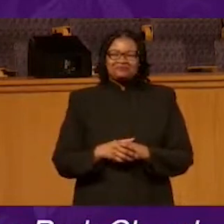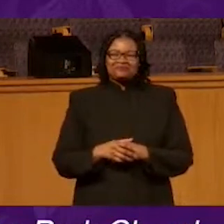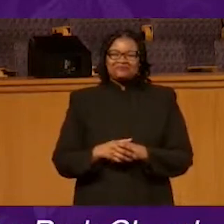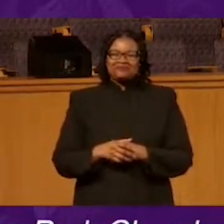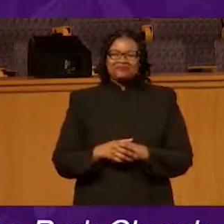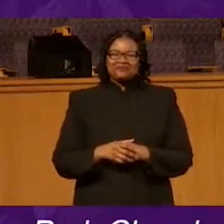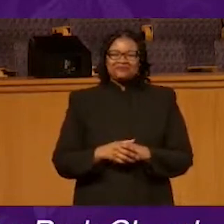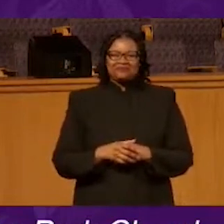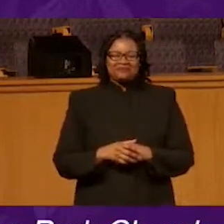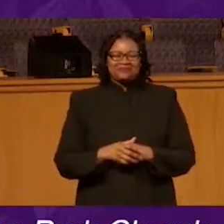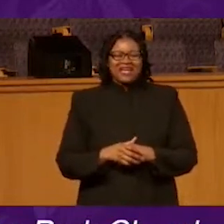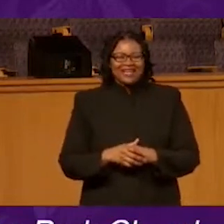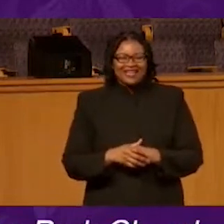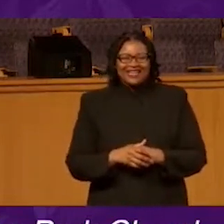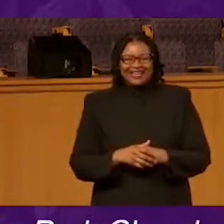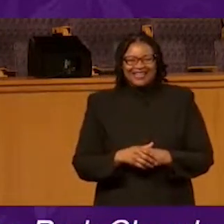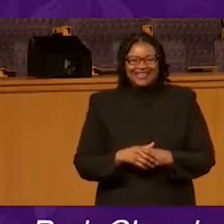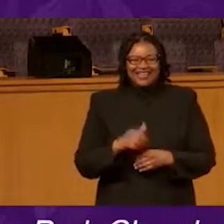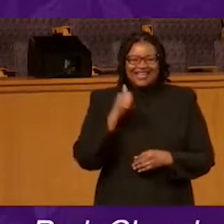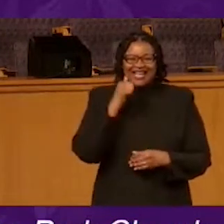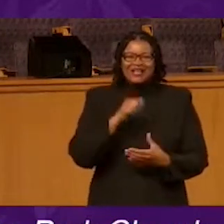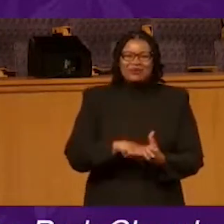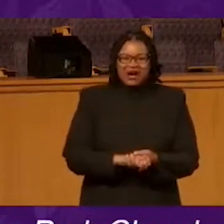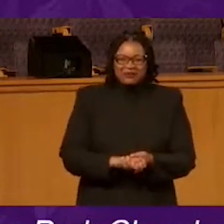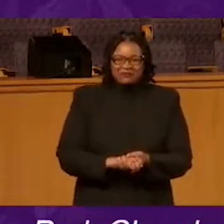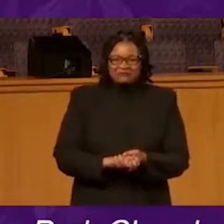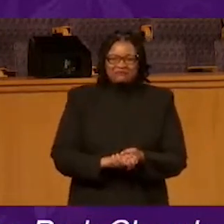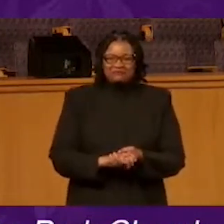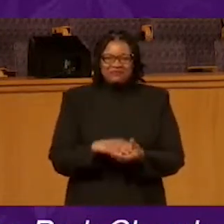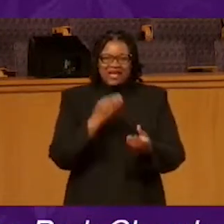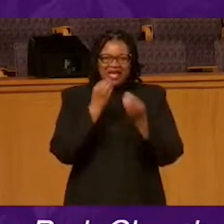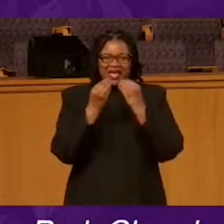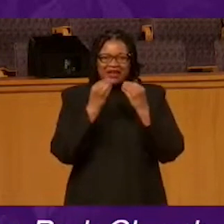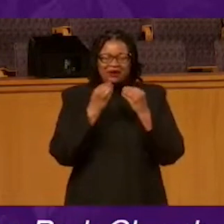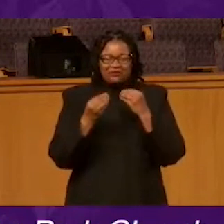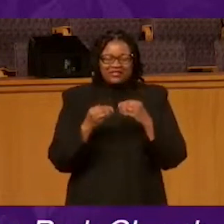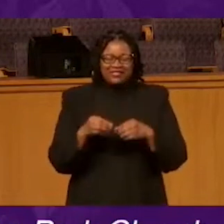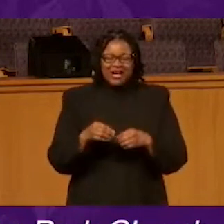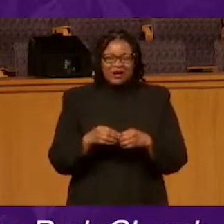she ate off my plate on the first blind date.